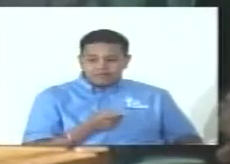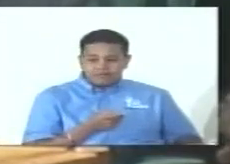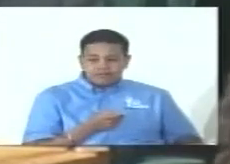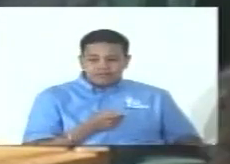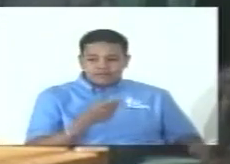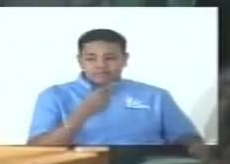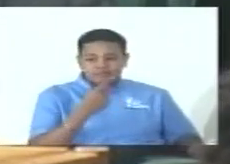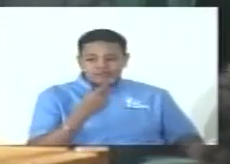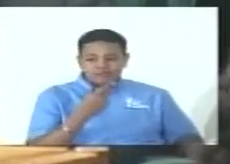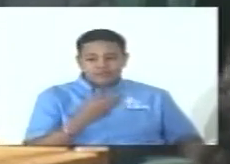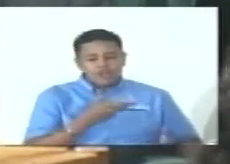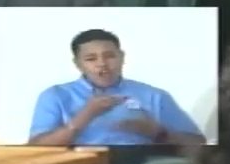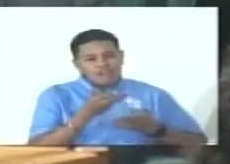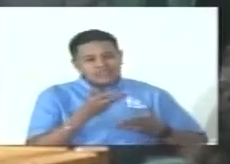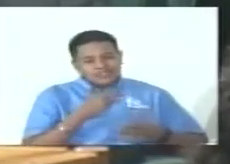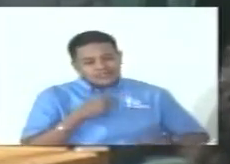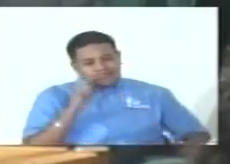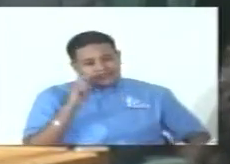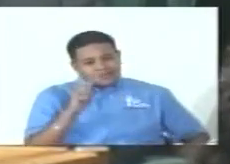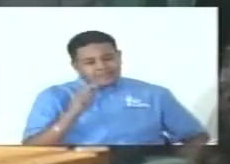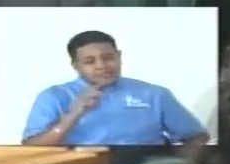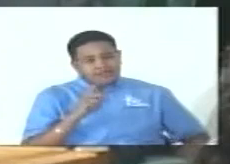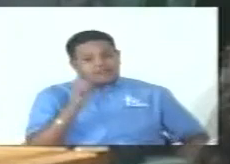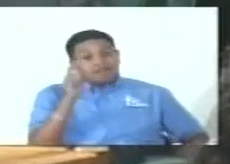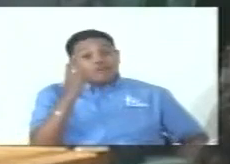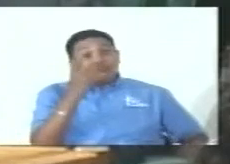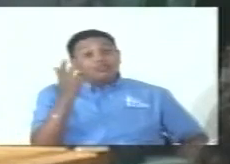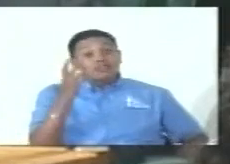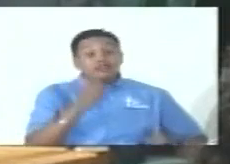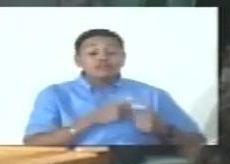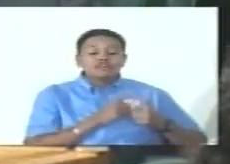we were having conversation. The first of the two